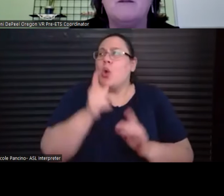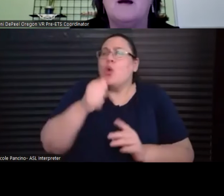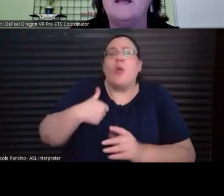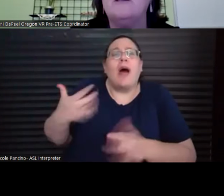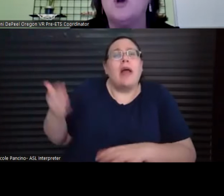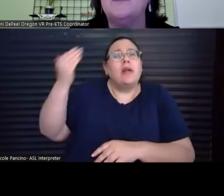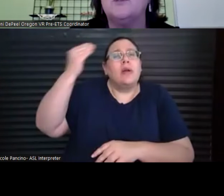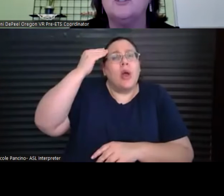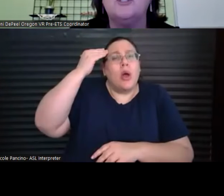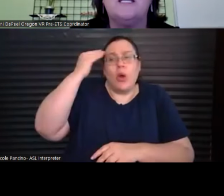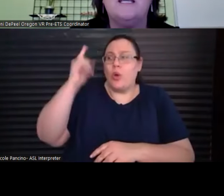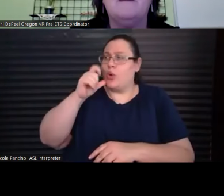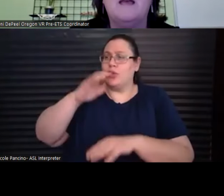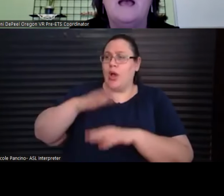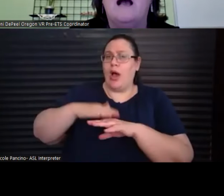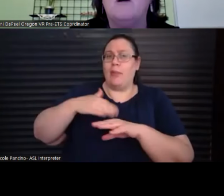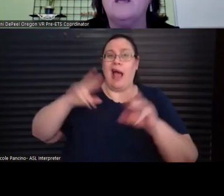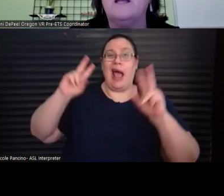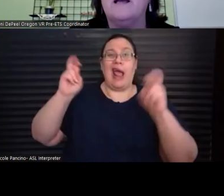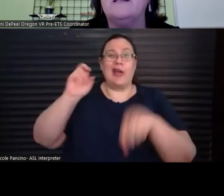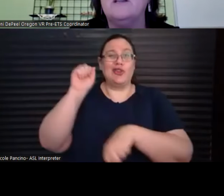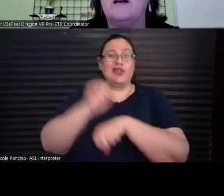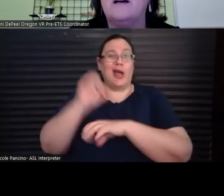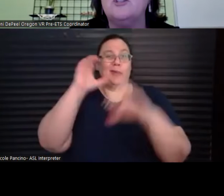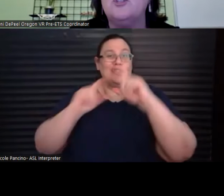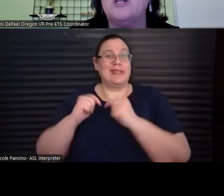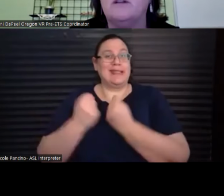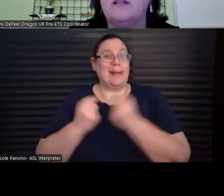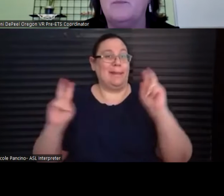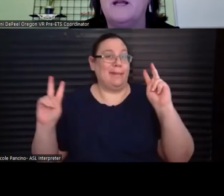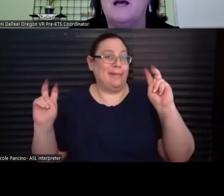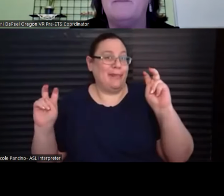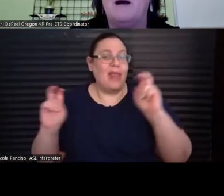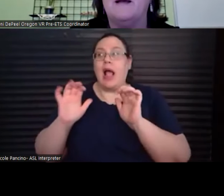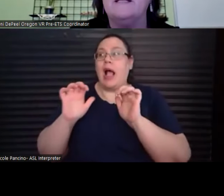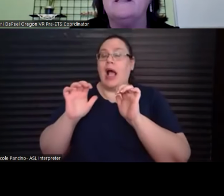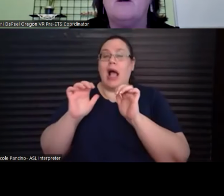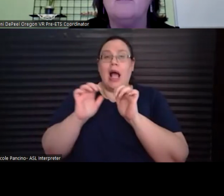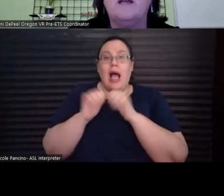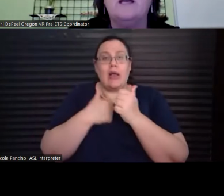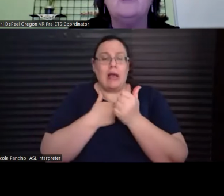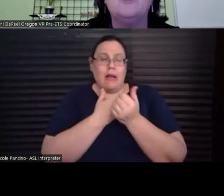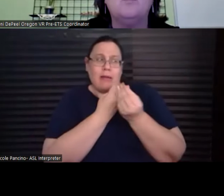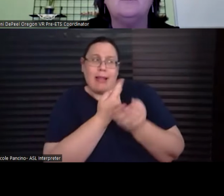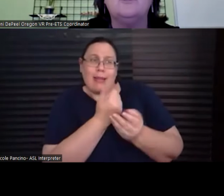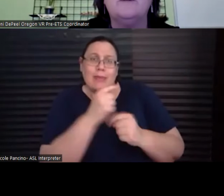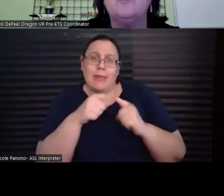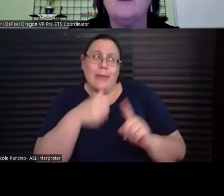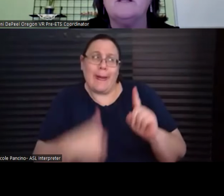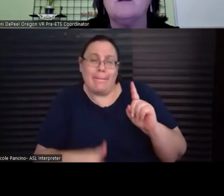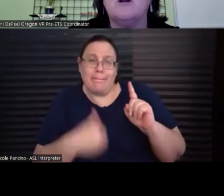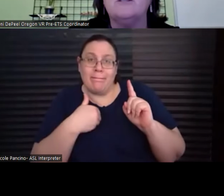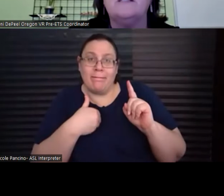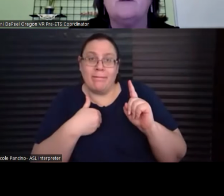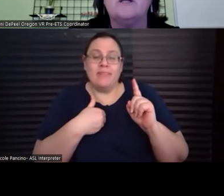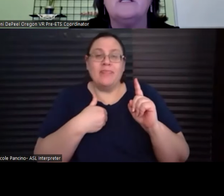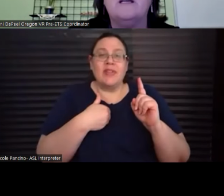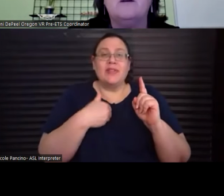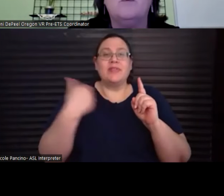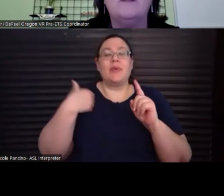be on my job search team? How can I share a little bit about myself? And so we'll do a strengths